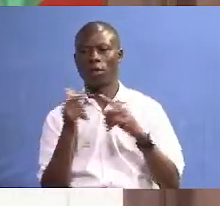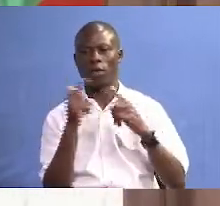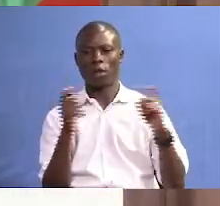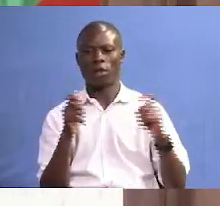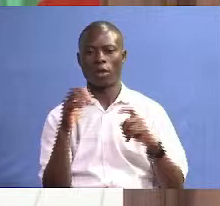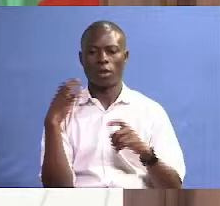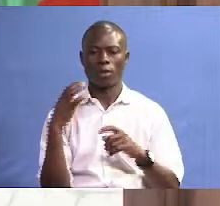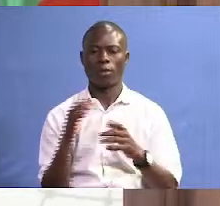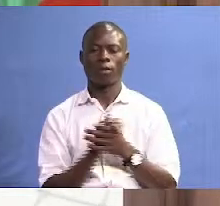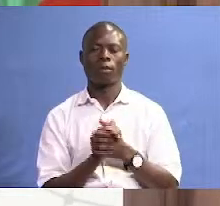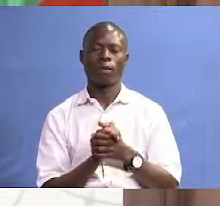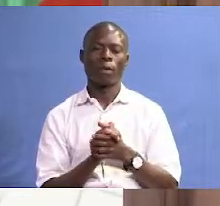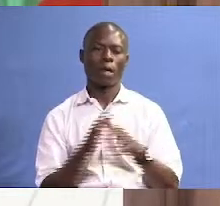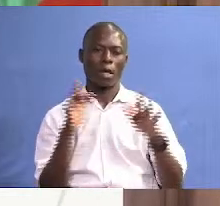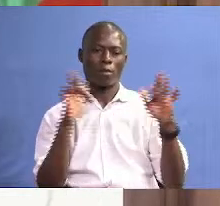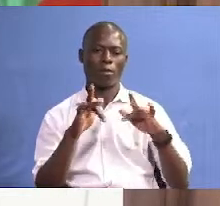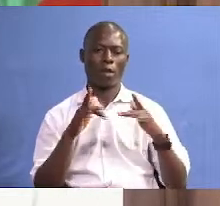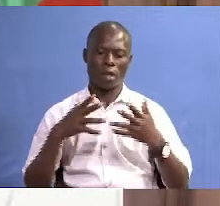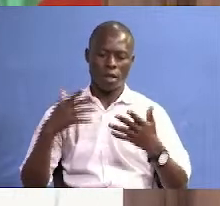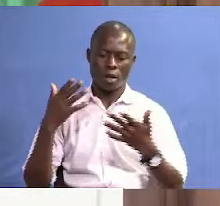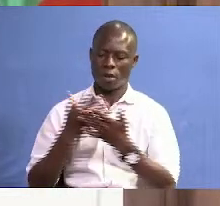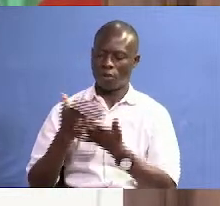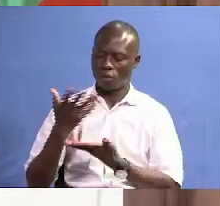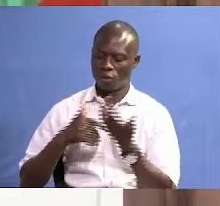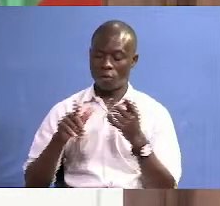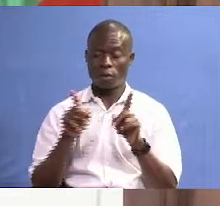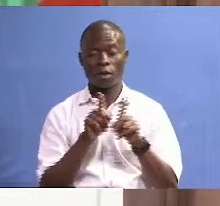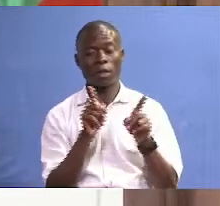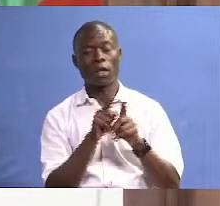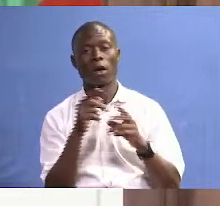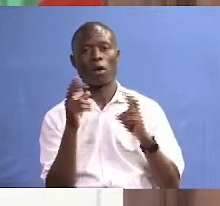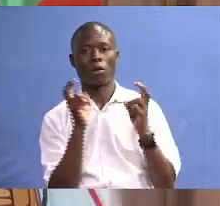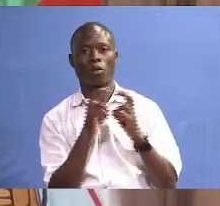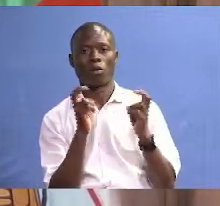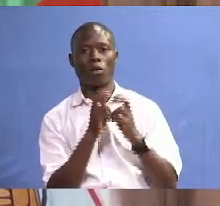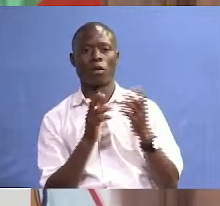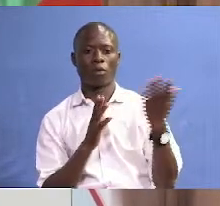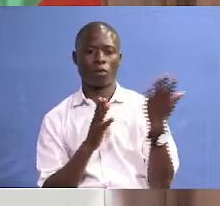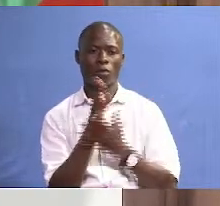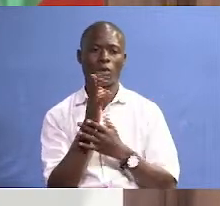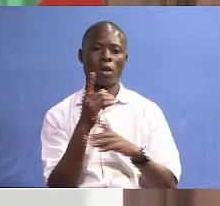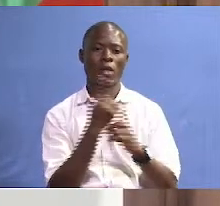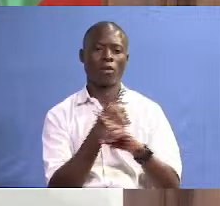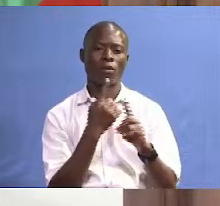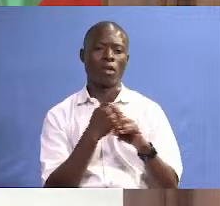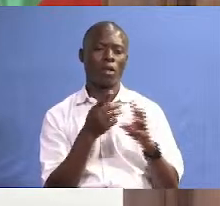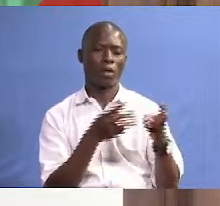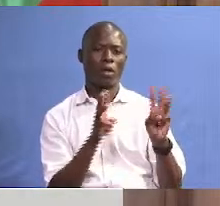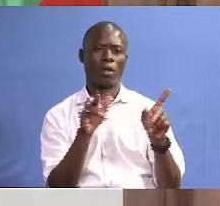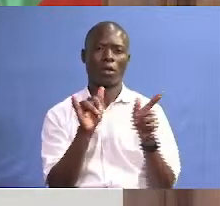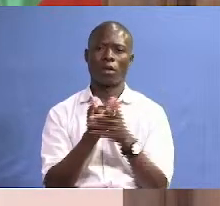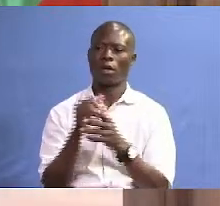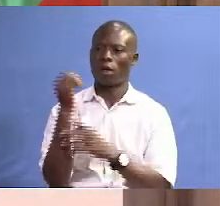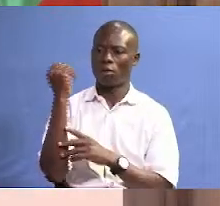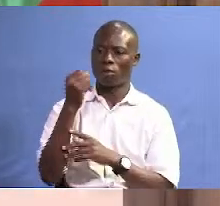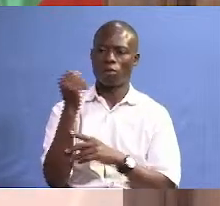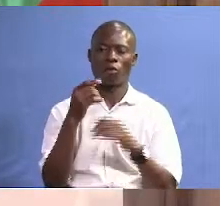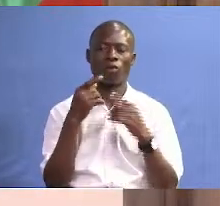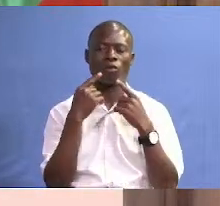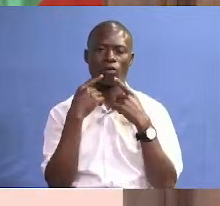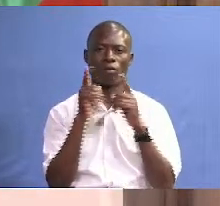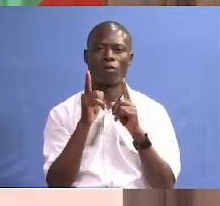will immediately engage in extensive consultations across different sectors and political